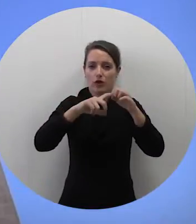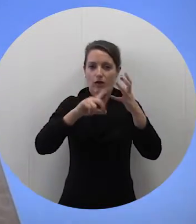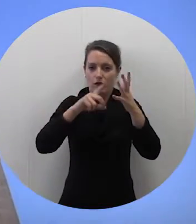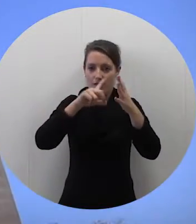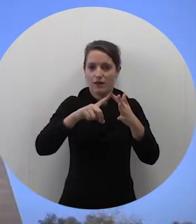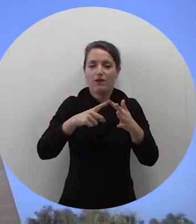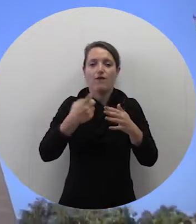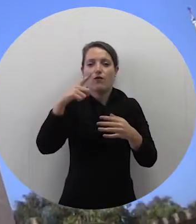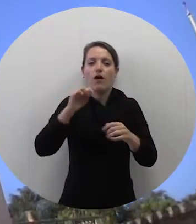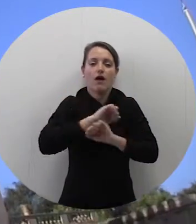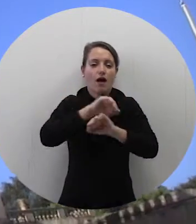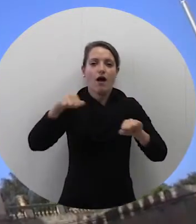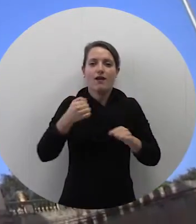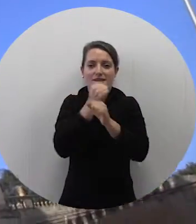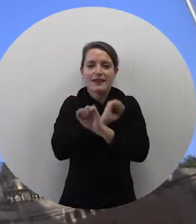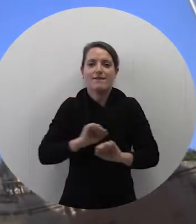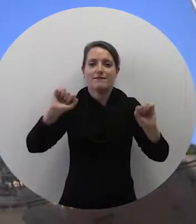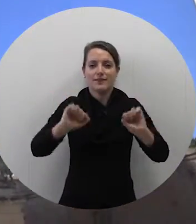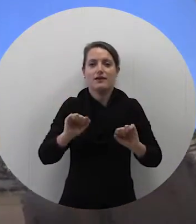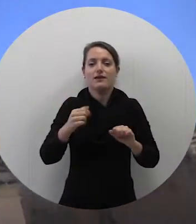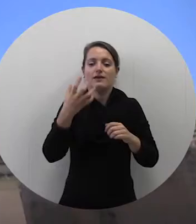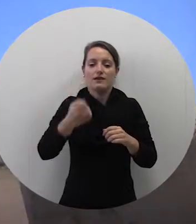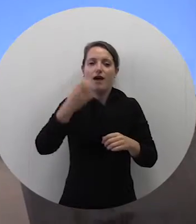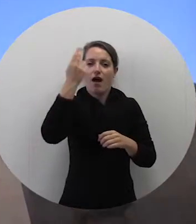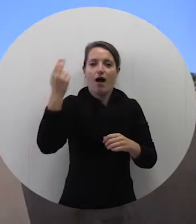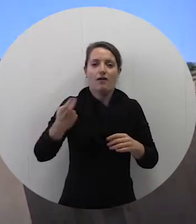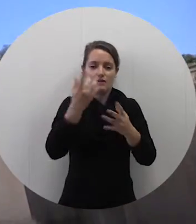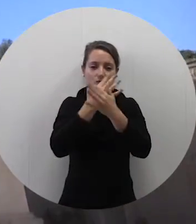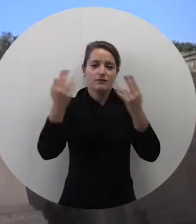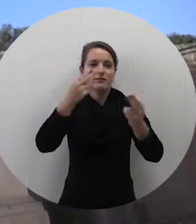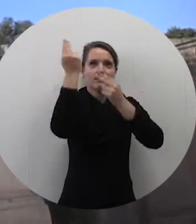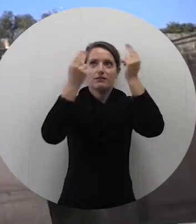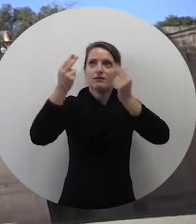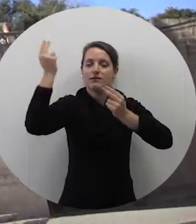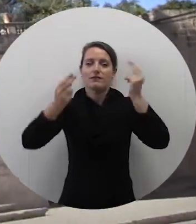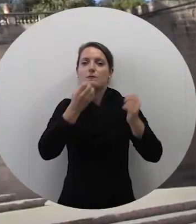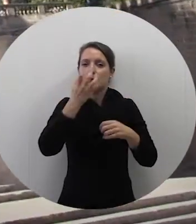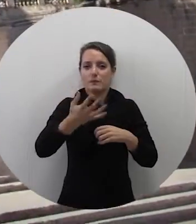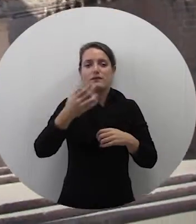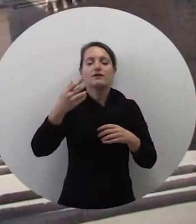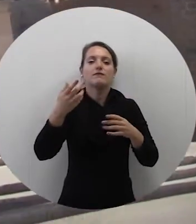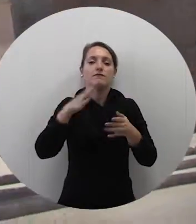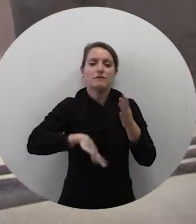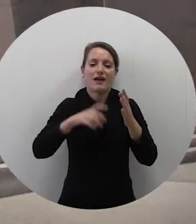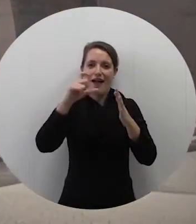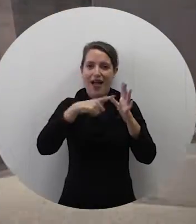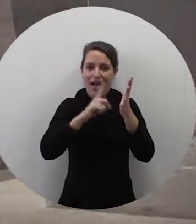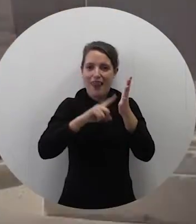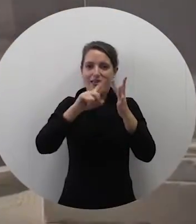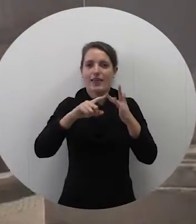to Our Saviour, which is adorned with priceless works of art by Cali and Mattia